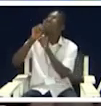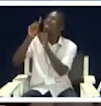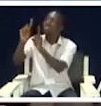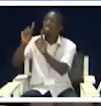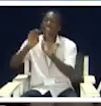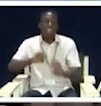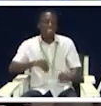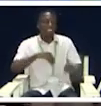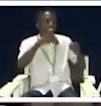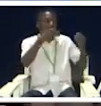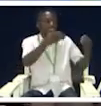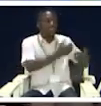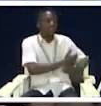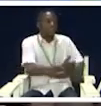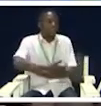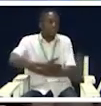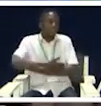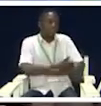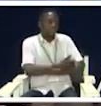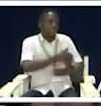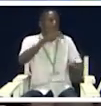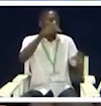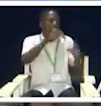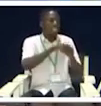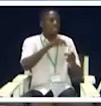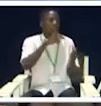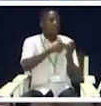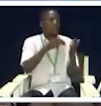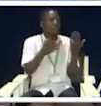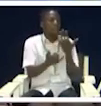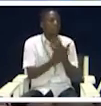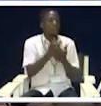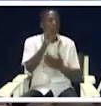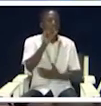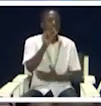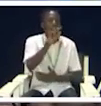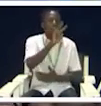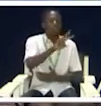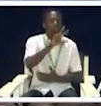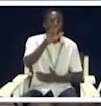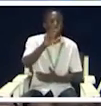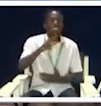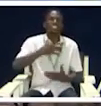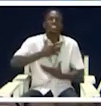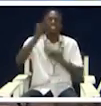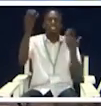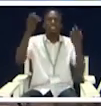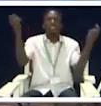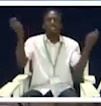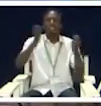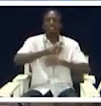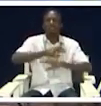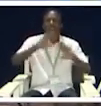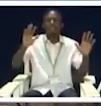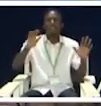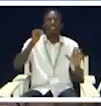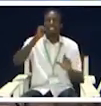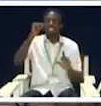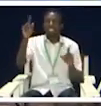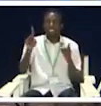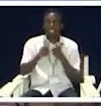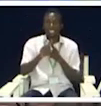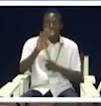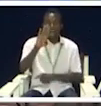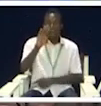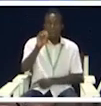baby boy in May 2023. Let somebody shout hallelujah. Sister Bolanle